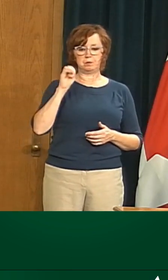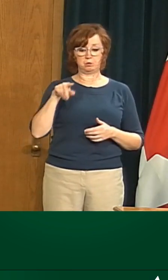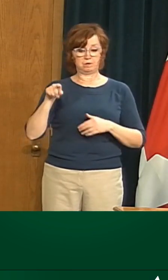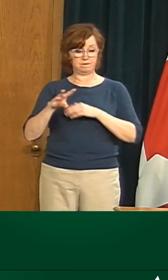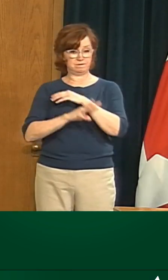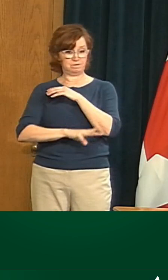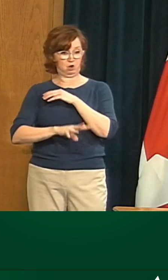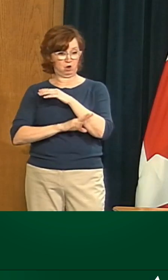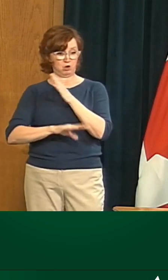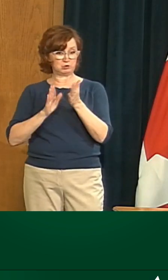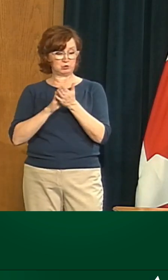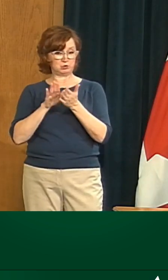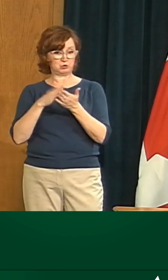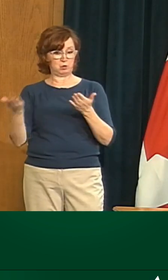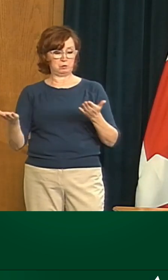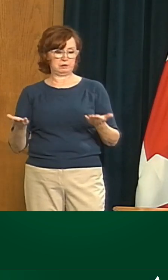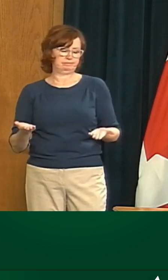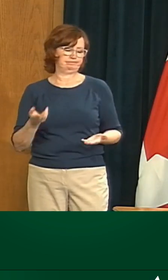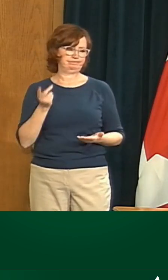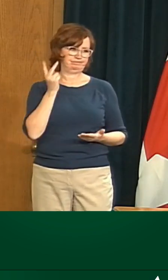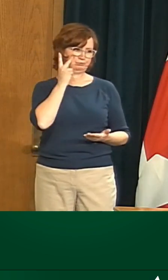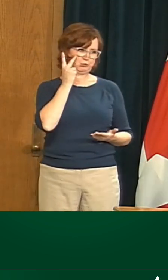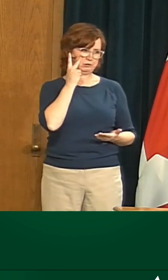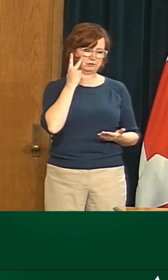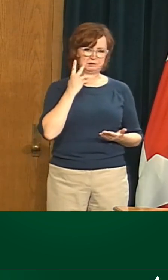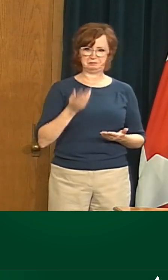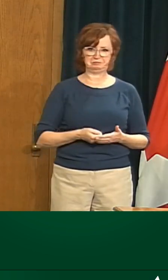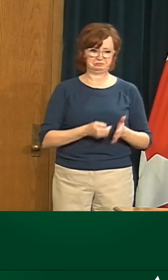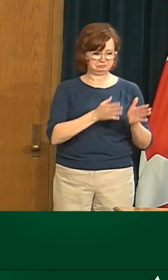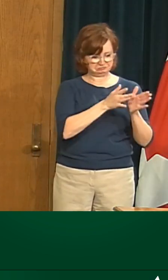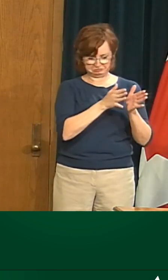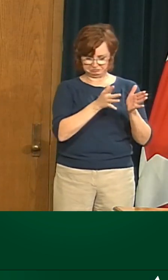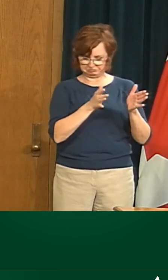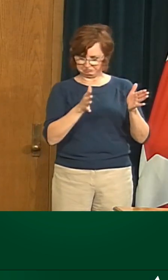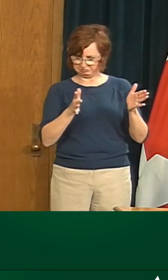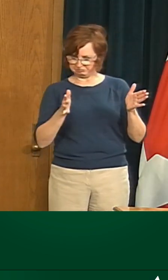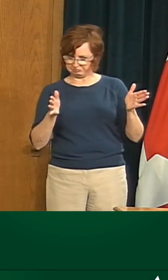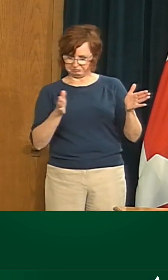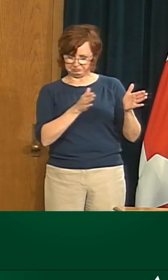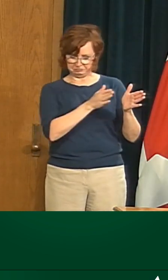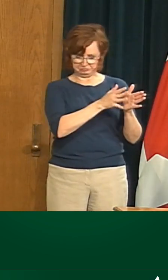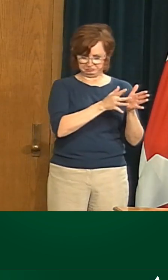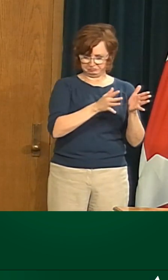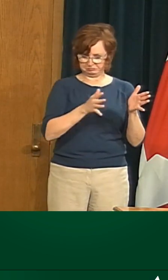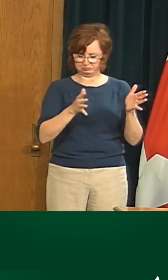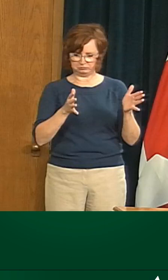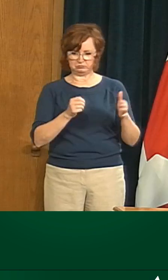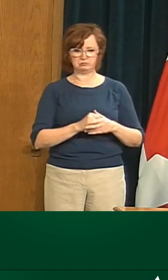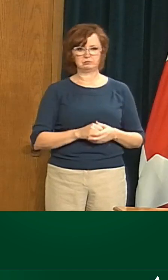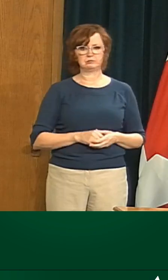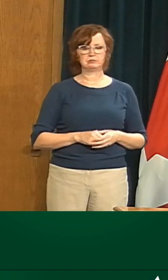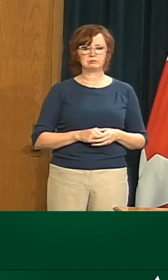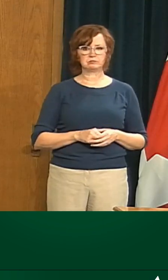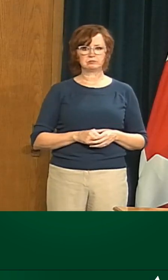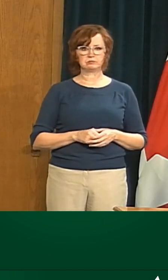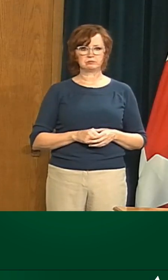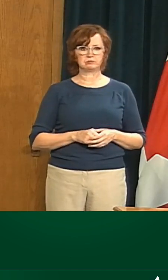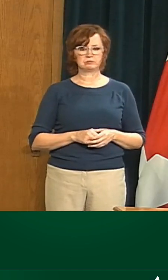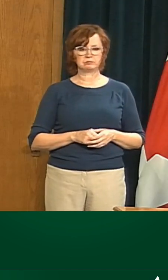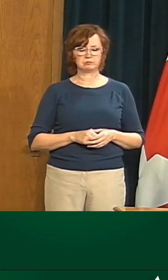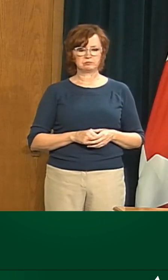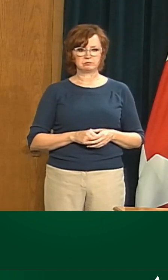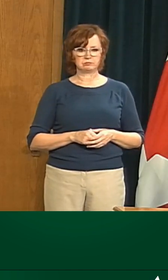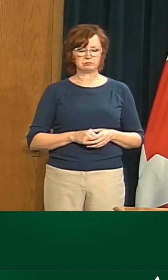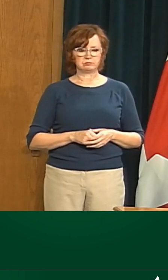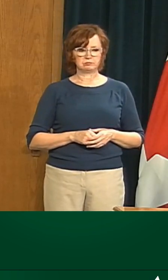will be determined by how the next number of months go with respect to our battle against COVID-19, because it's not expected that